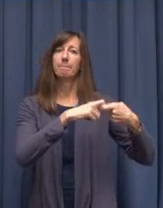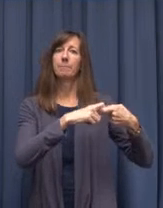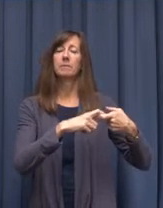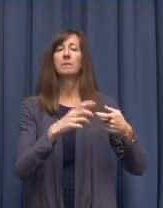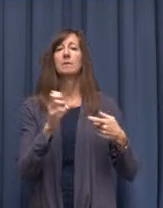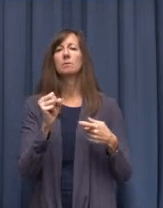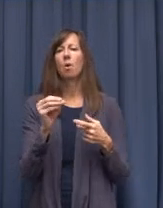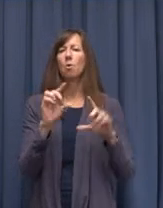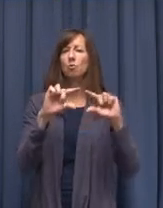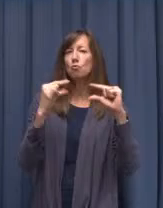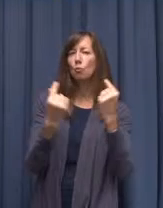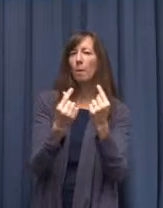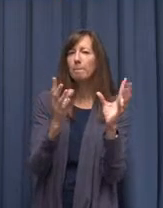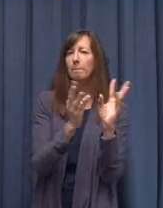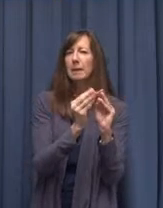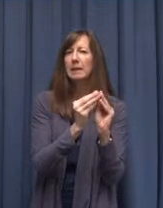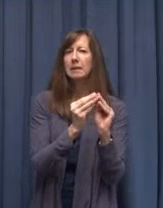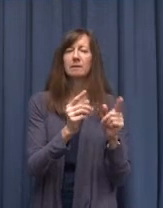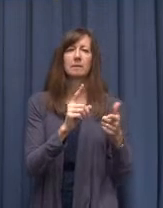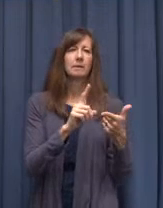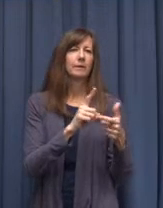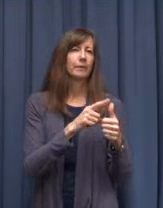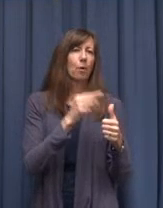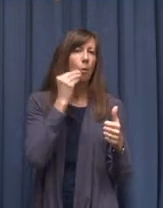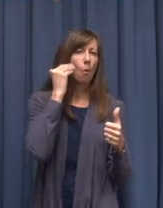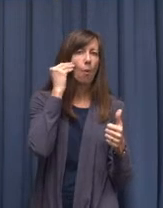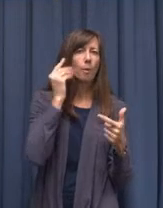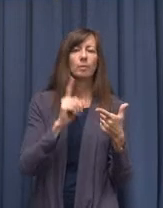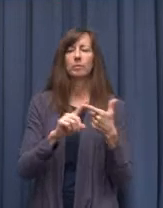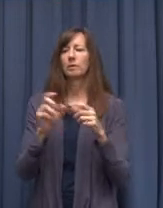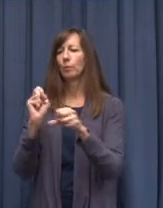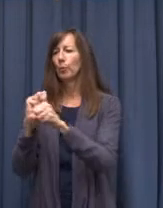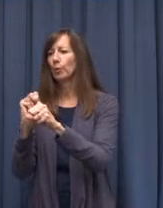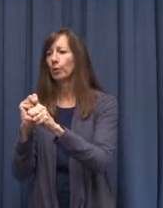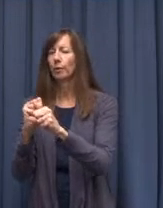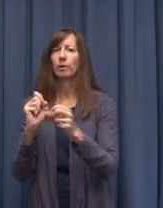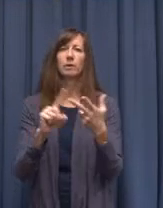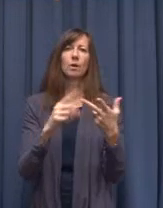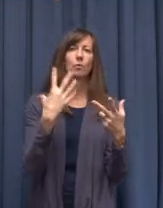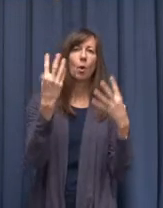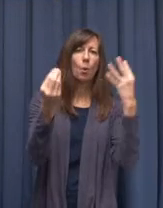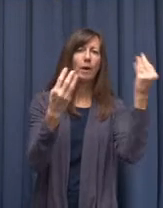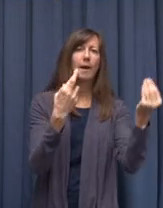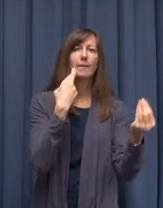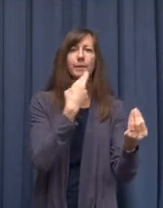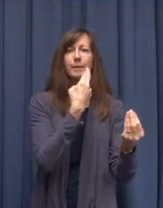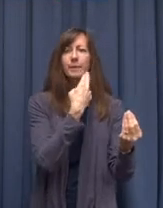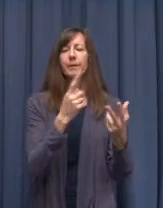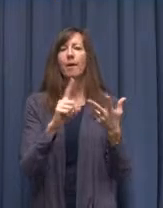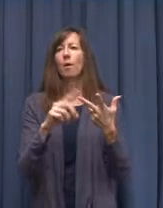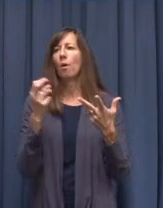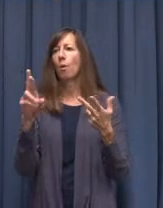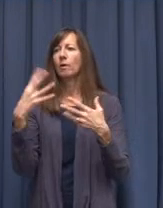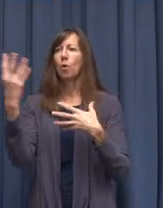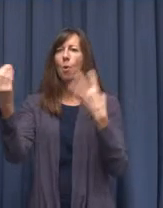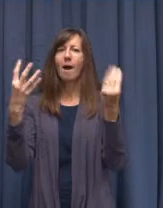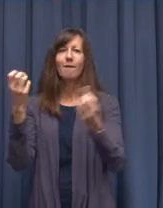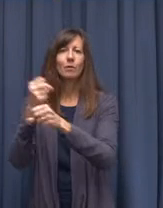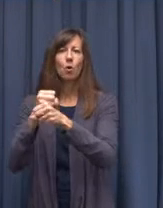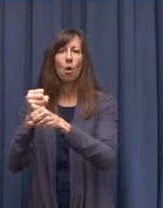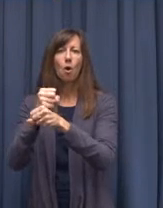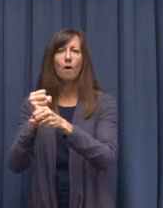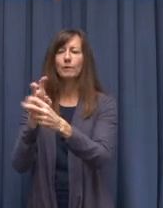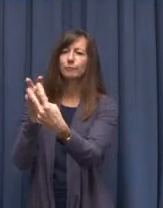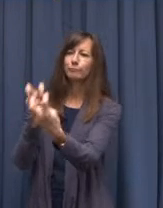that's going out to get a meal or a coffee with someone you haven't seen in a while, those